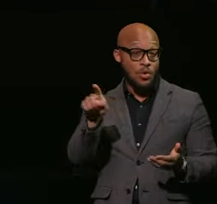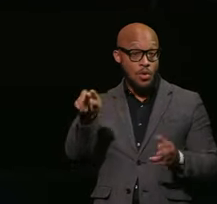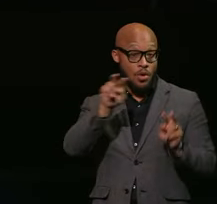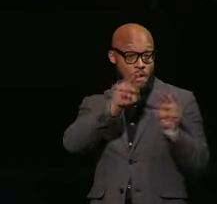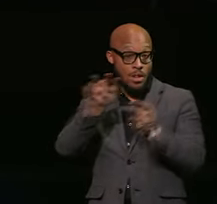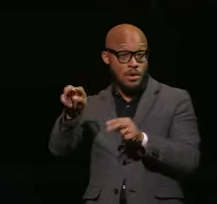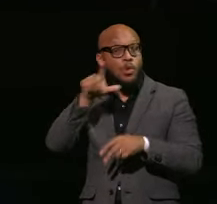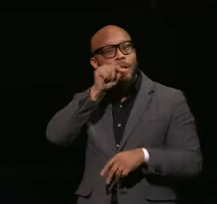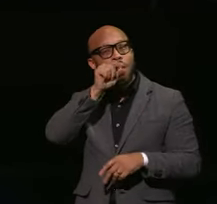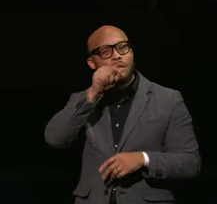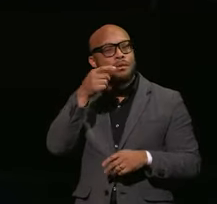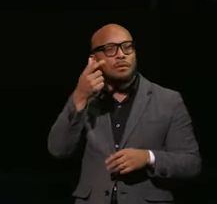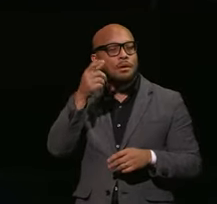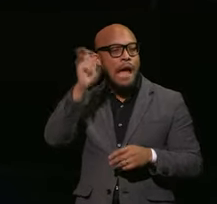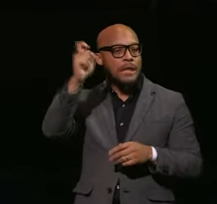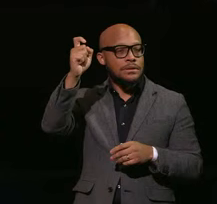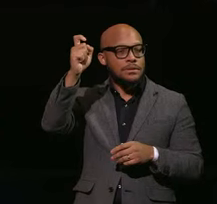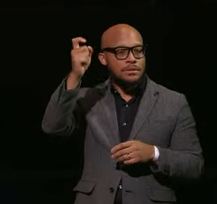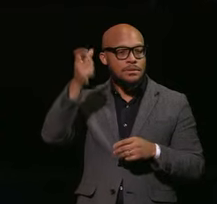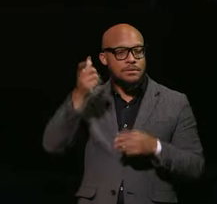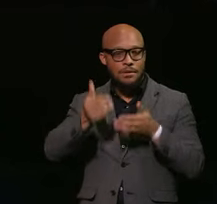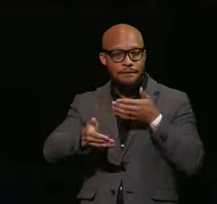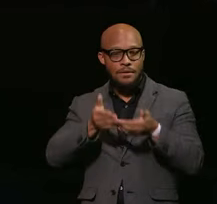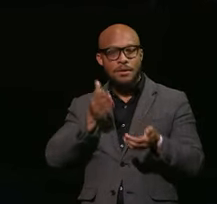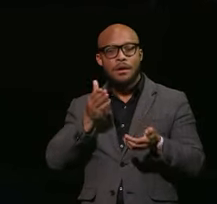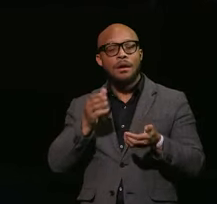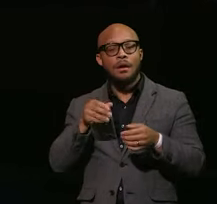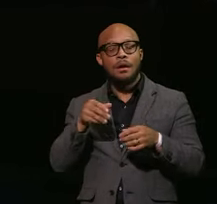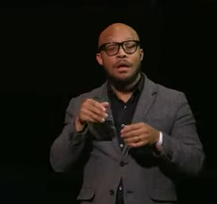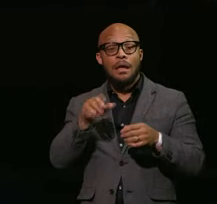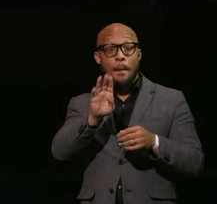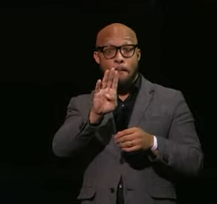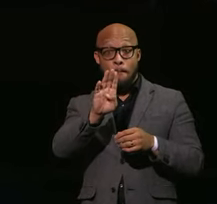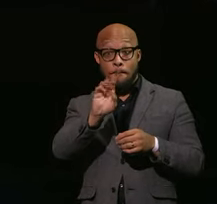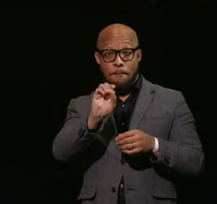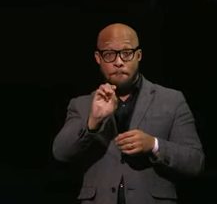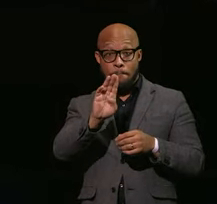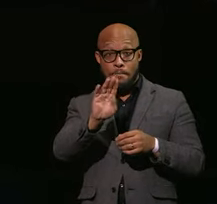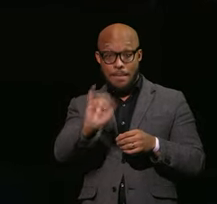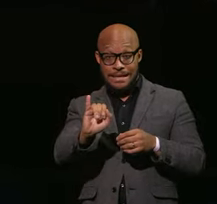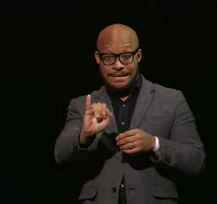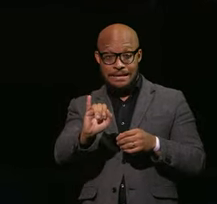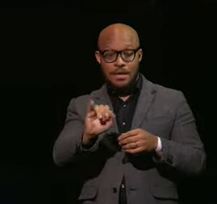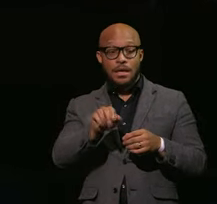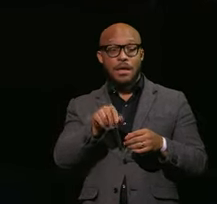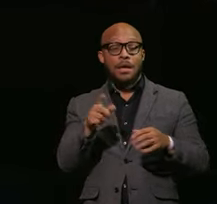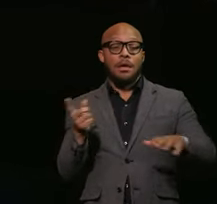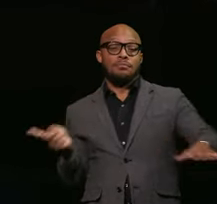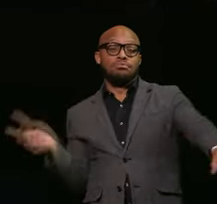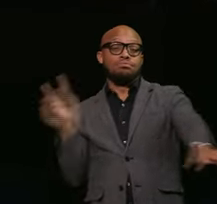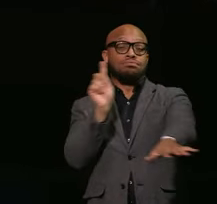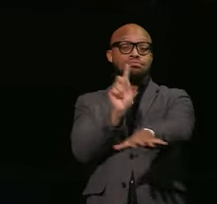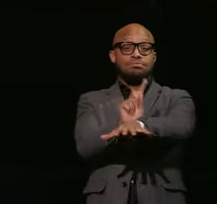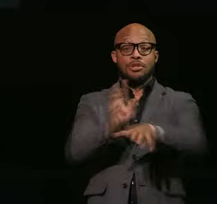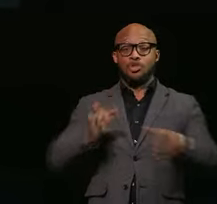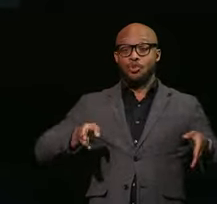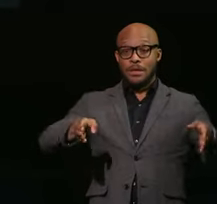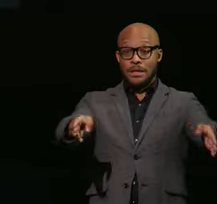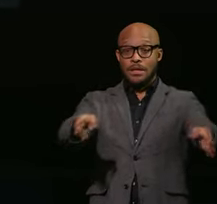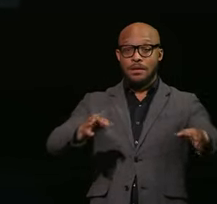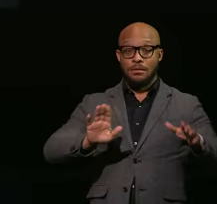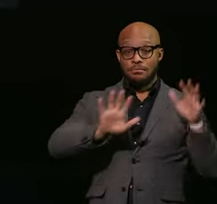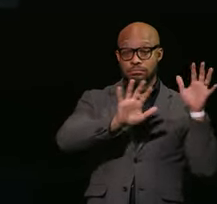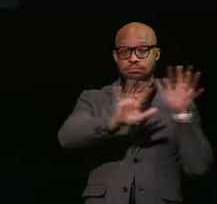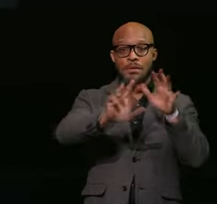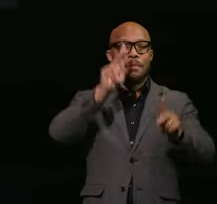was, I mean, whenever Bobby takes the streets, thousands of people come out to see him. And he's been parading the Cinema for